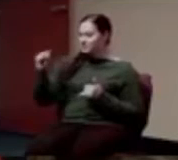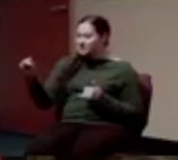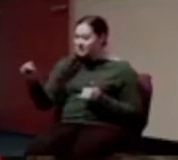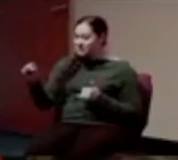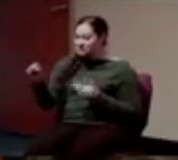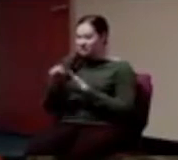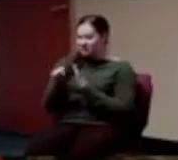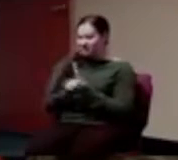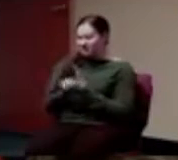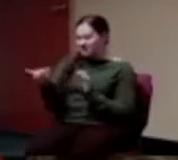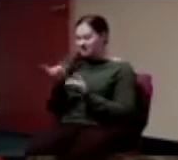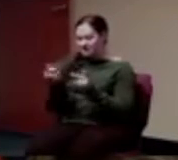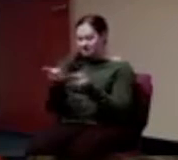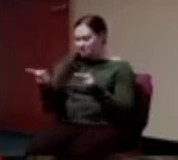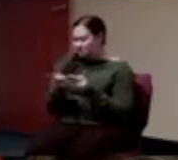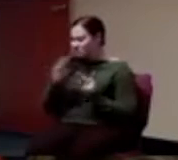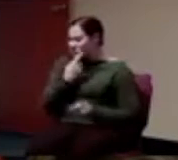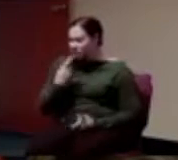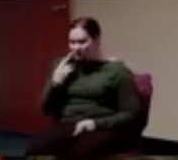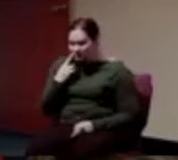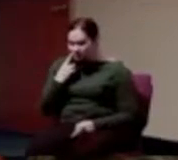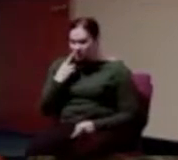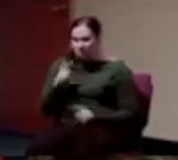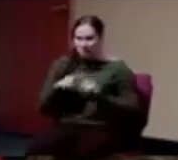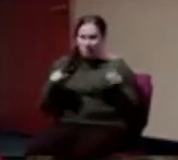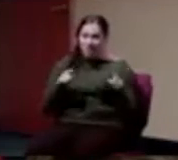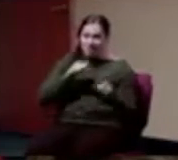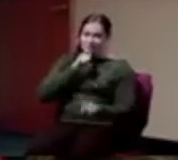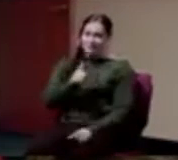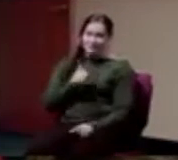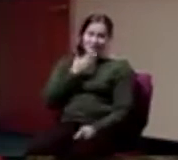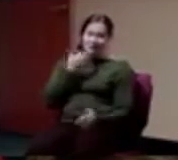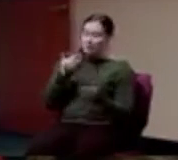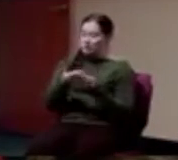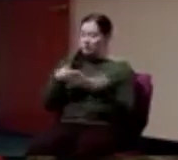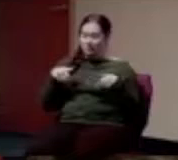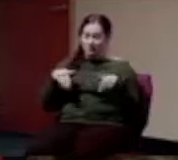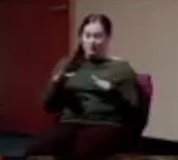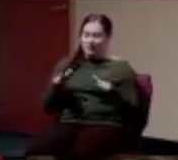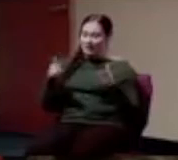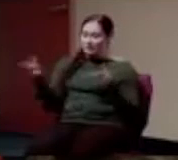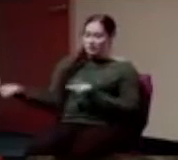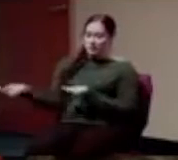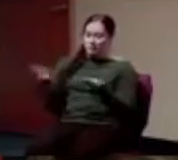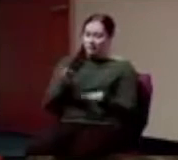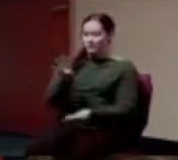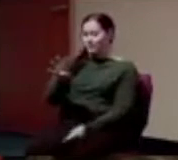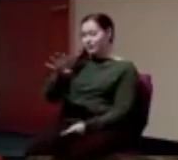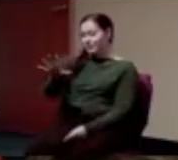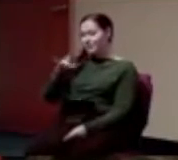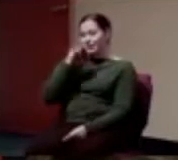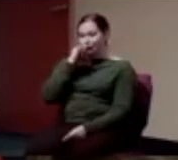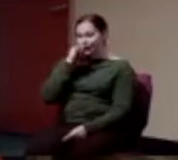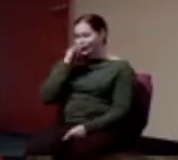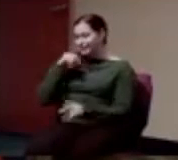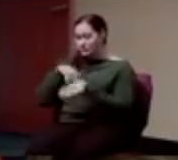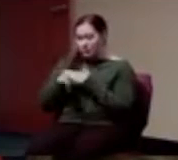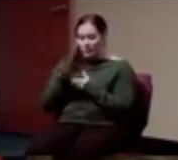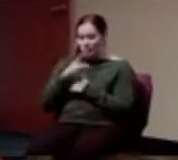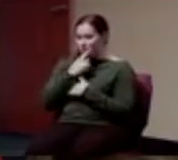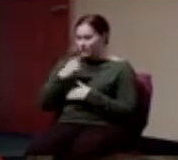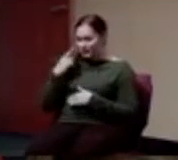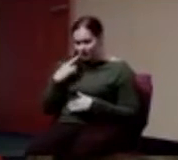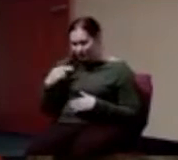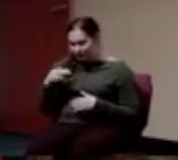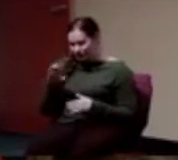do. But there's no really good way ever to bring in 45 kids into Chick-fil-A. Chick-fil-A,